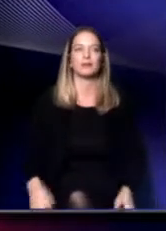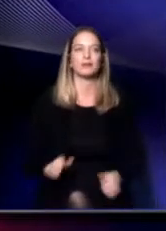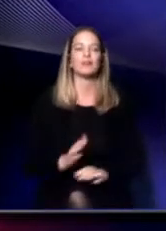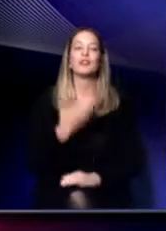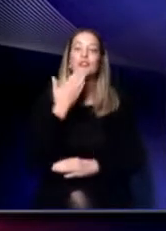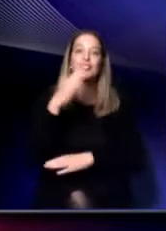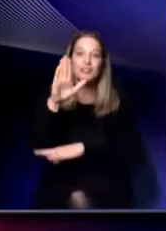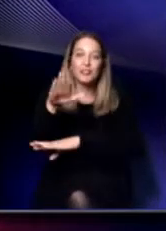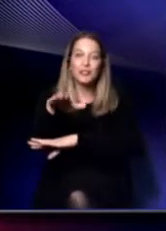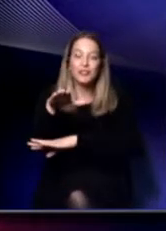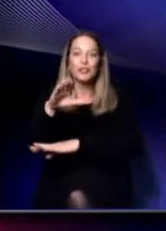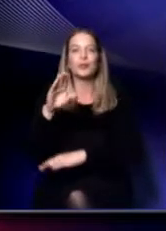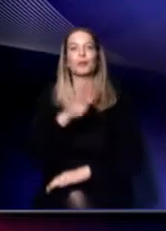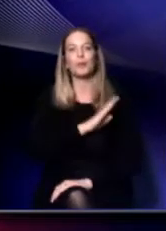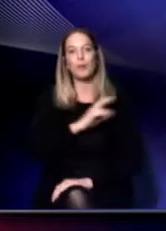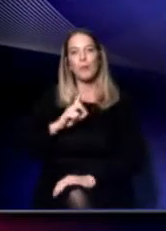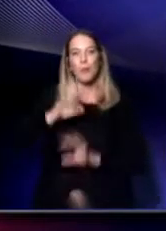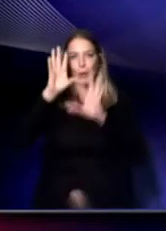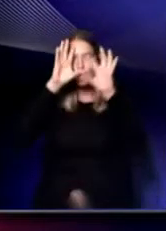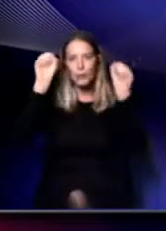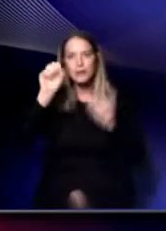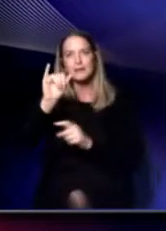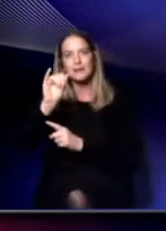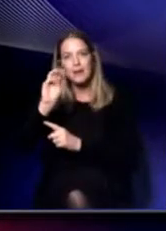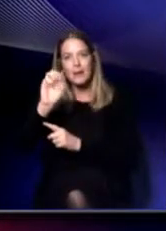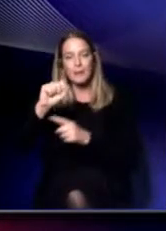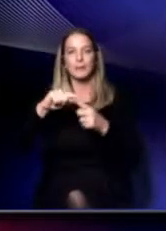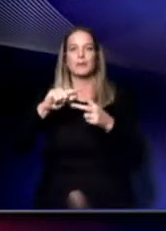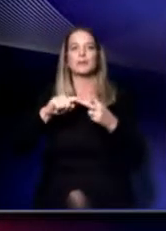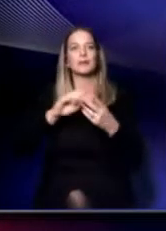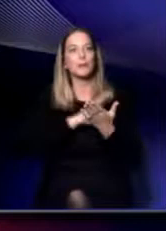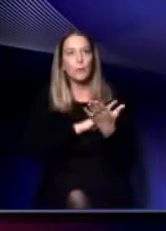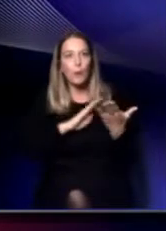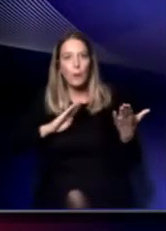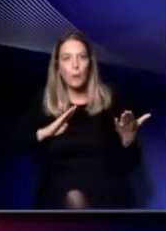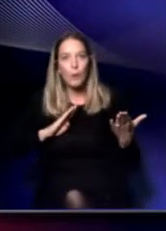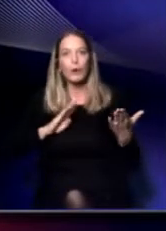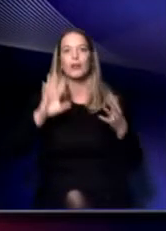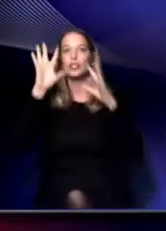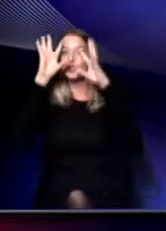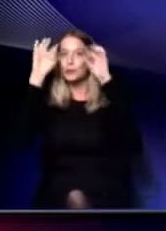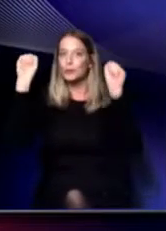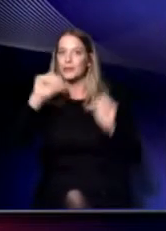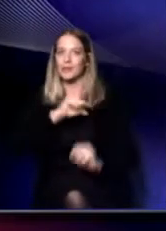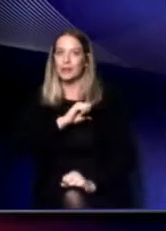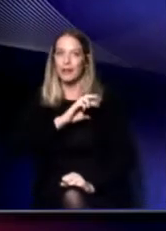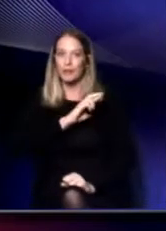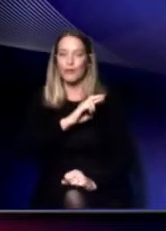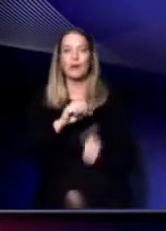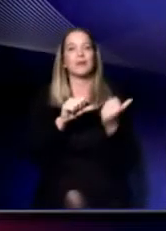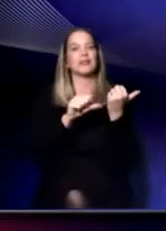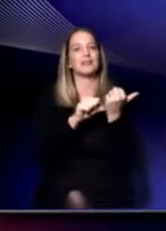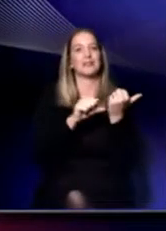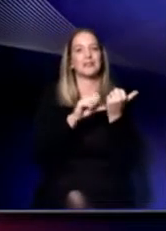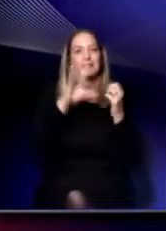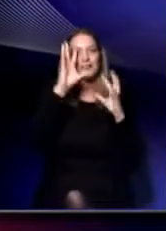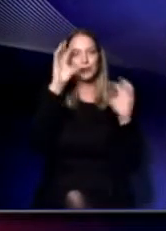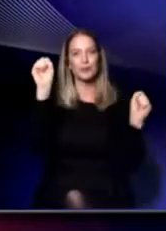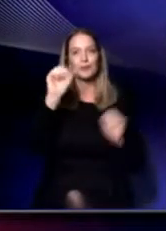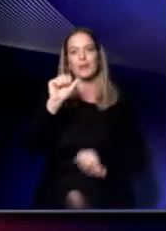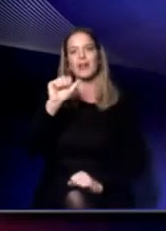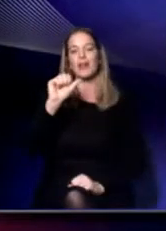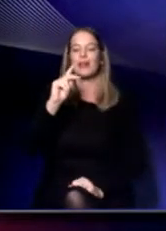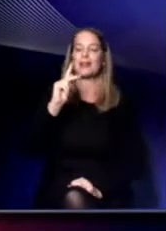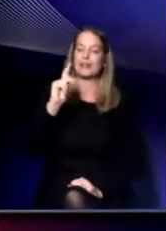Good afternoon, Board President Sims, members of the board, Superintendent Reichman, Assistant Superintendent Rex, and guests in